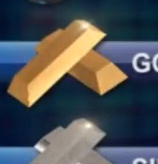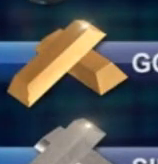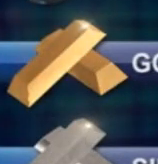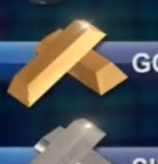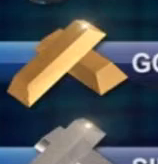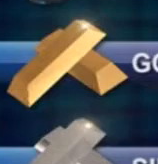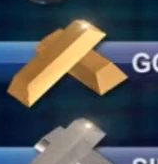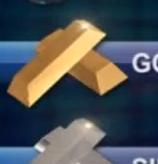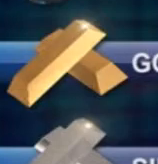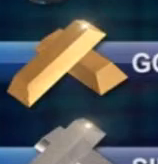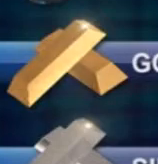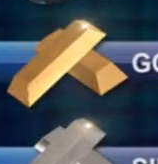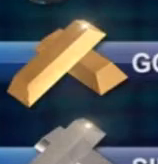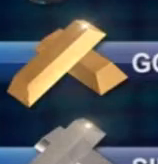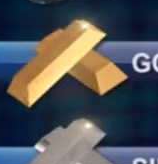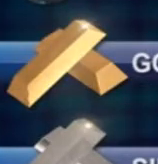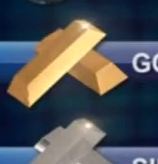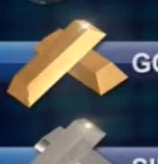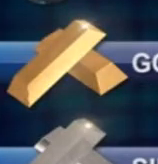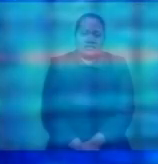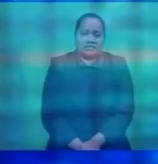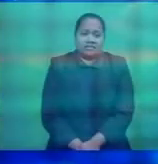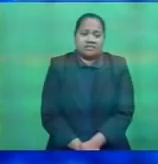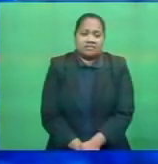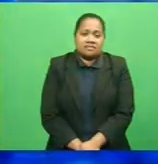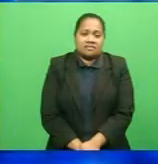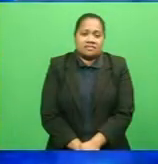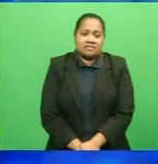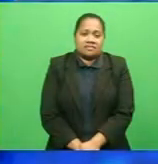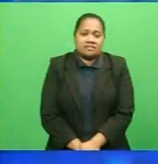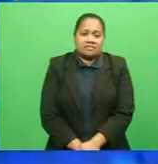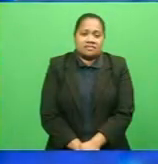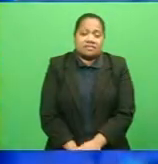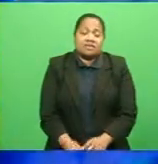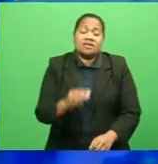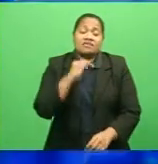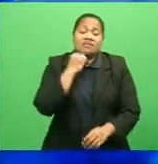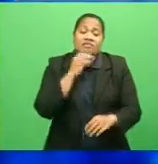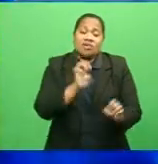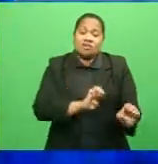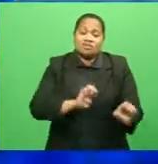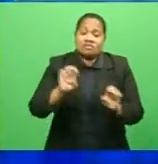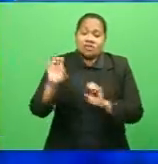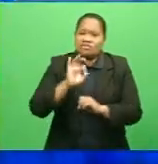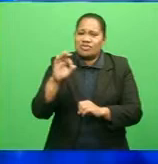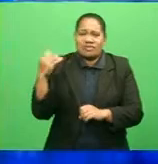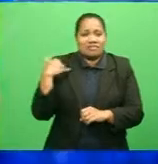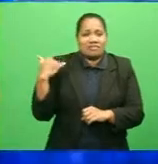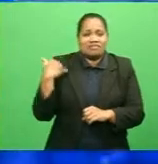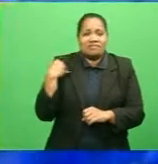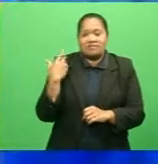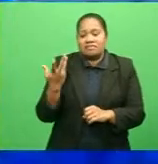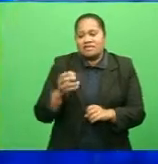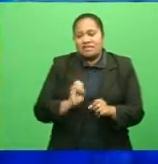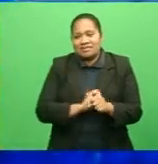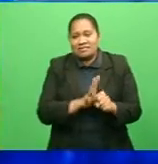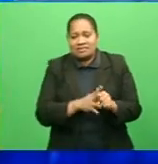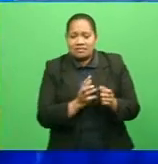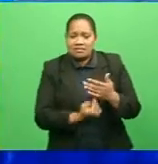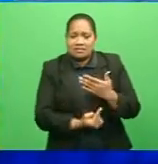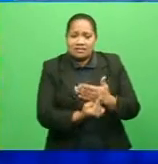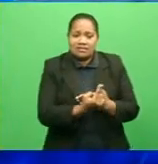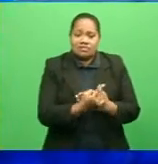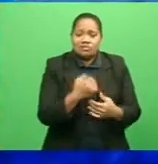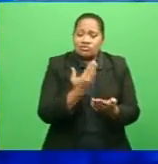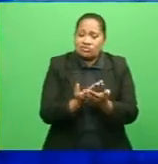at $23.48 an ounce. Mango exports have not been affected by the current pandemic as the demand